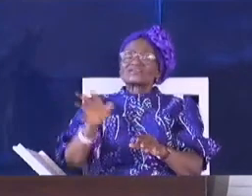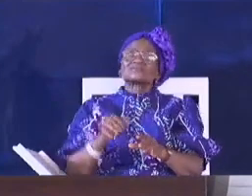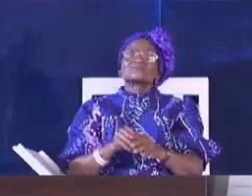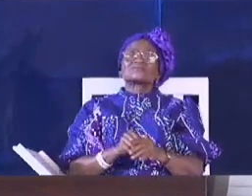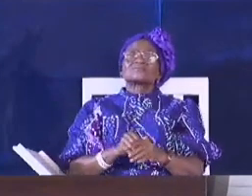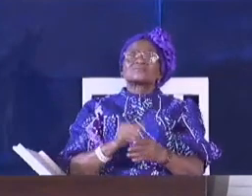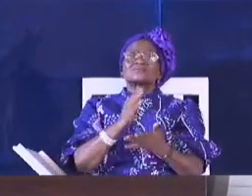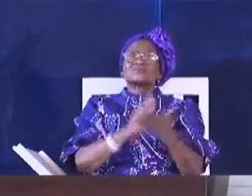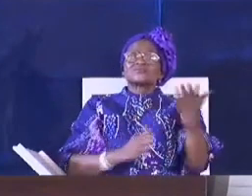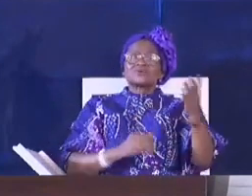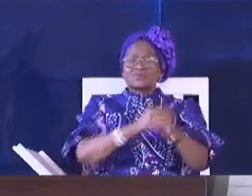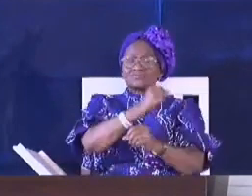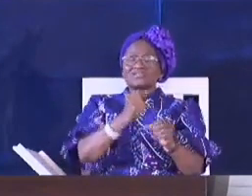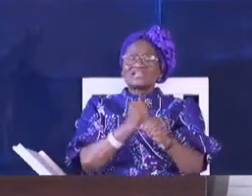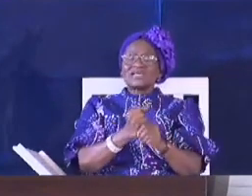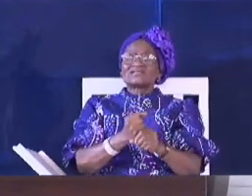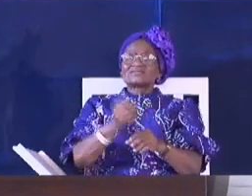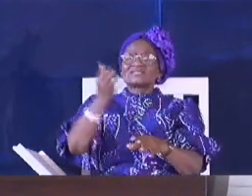Some years ago,